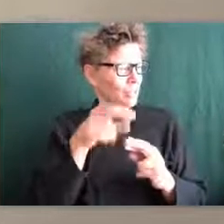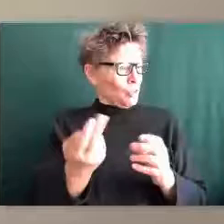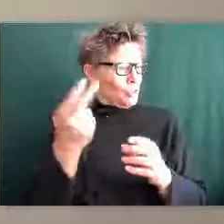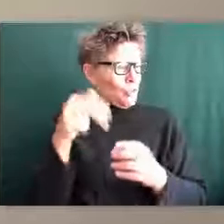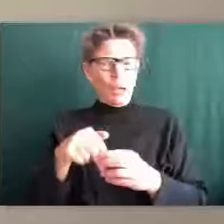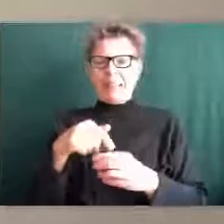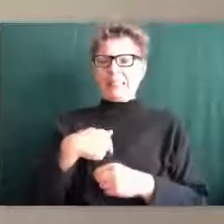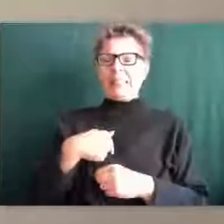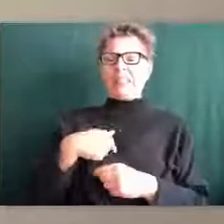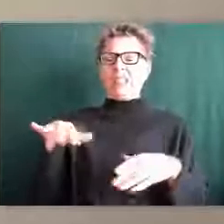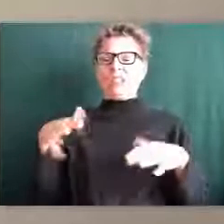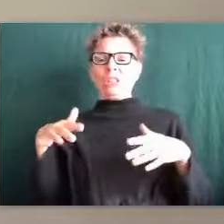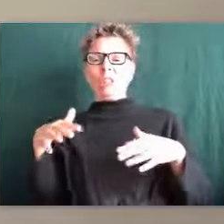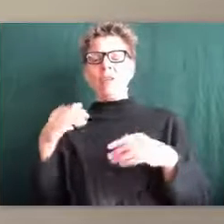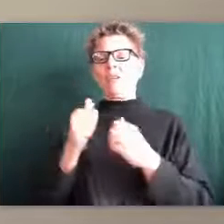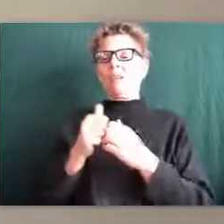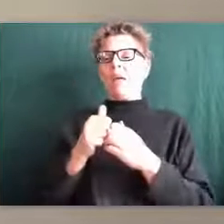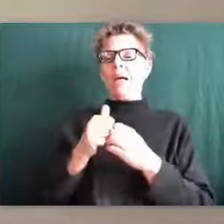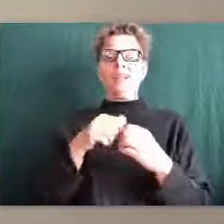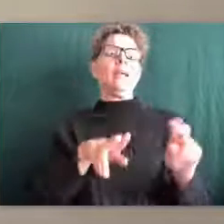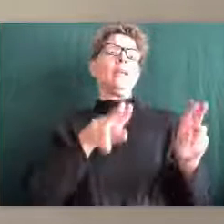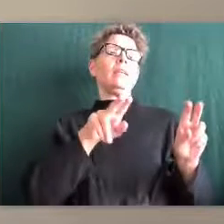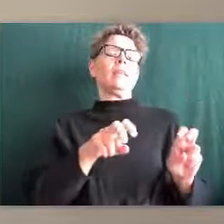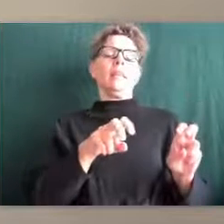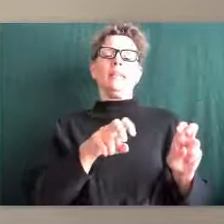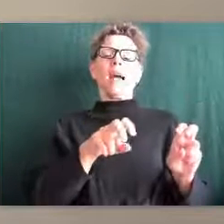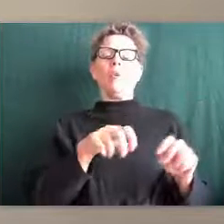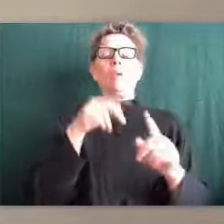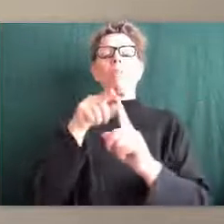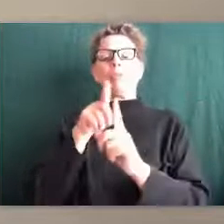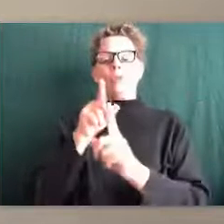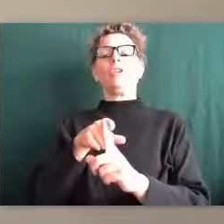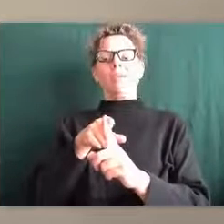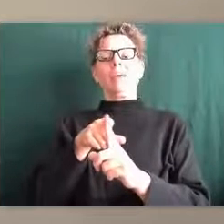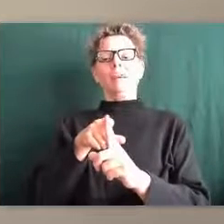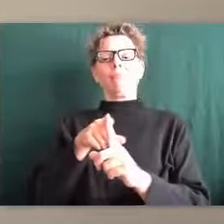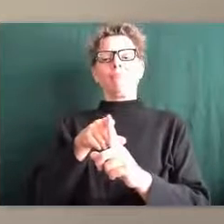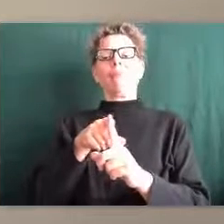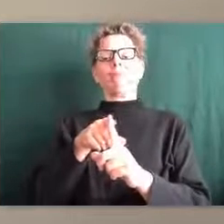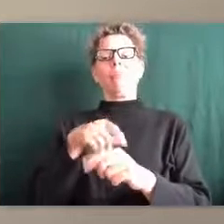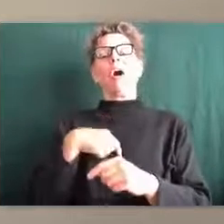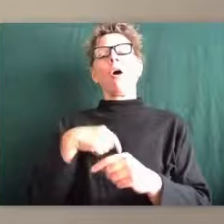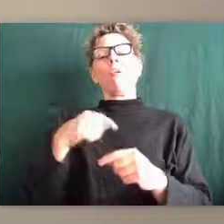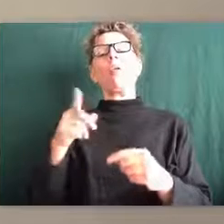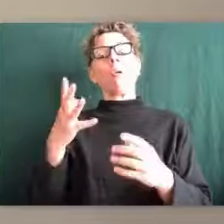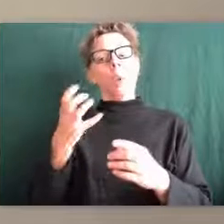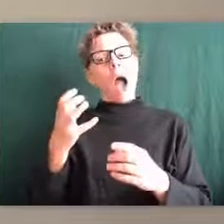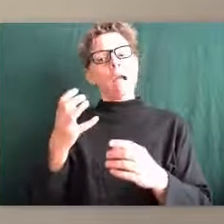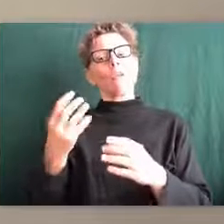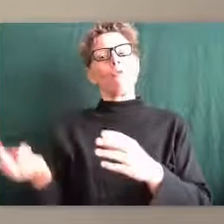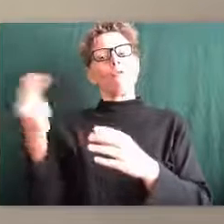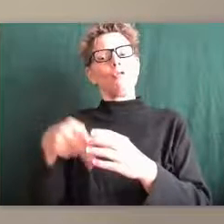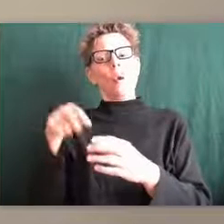I didn't know. But sitting down with Virginia, she said, "This is one of the reasons why we brought you into the group. We want you to be on